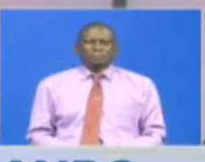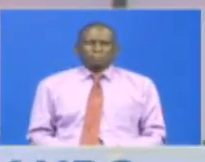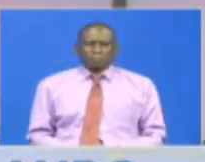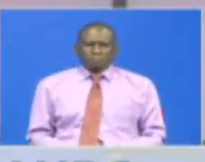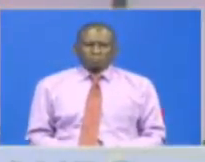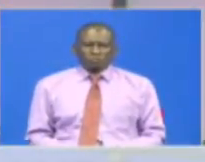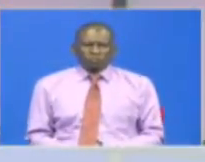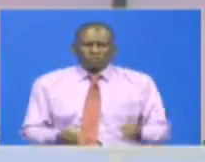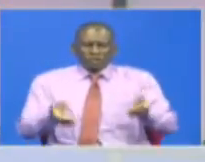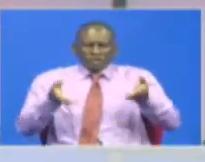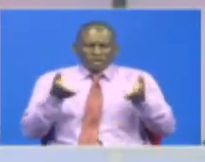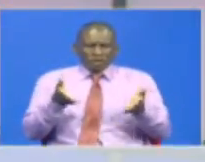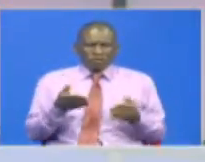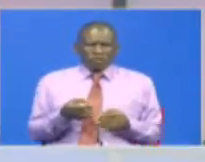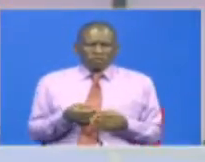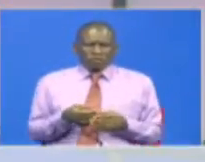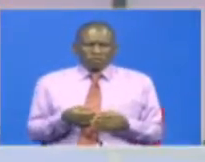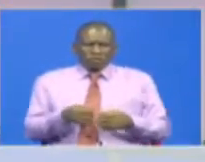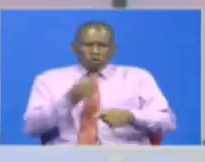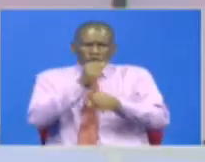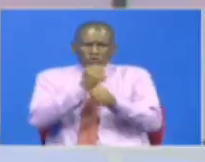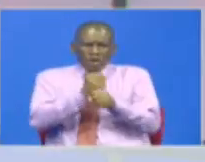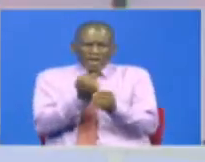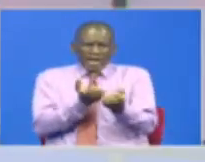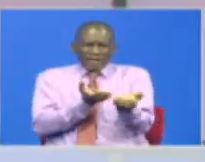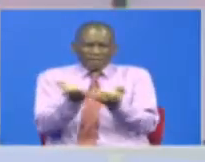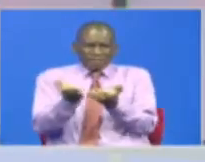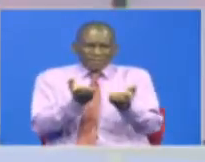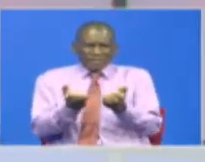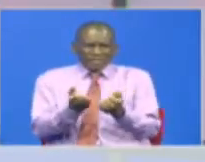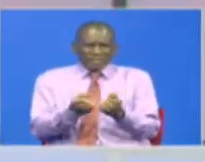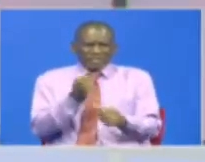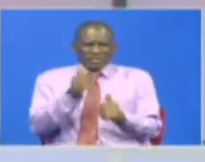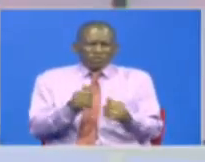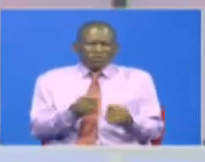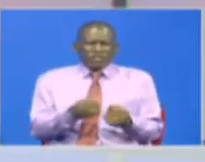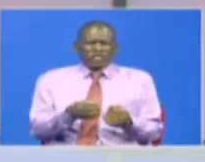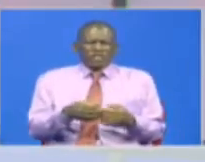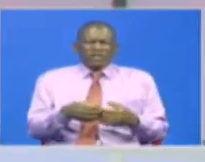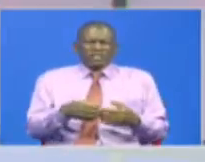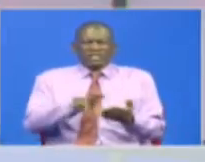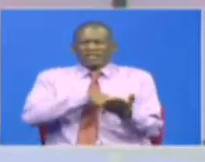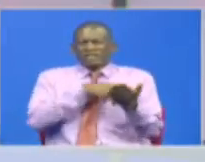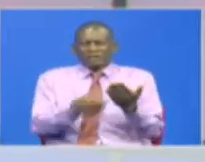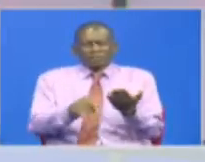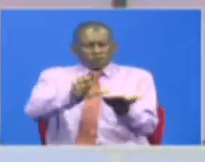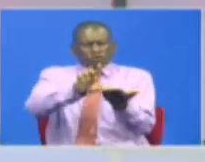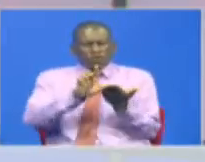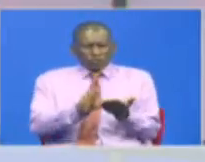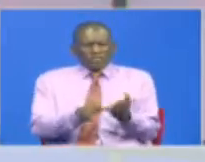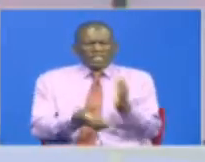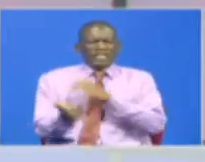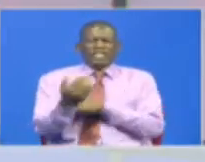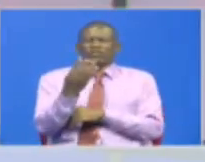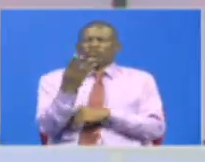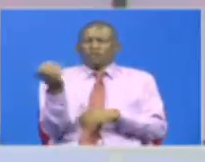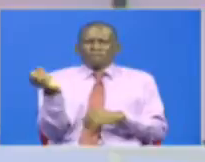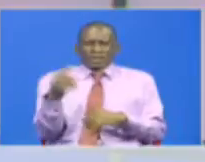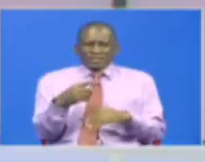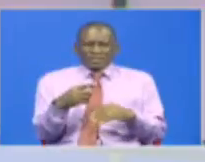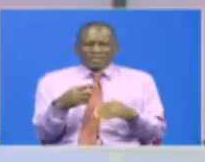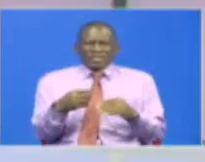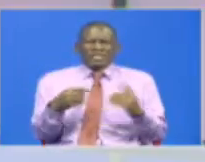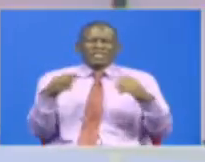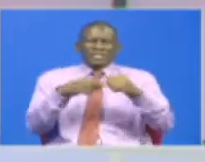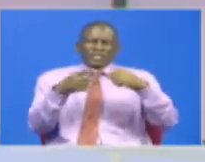All right, now workers and businesses defaulted on loans worth 30 billion shillings in the 4 months to June when Kenya